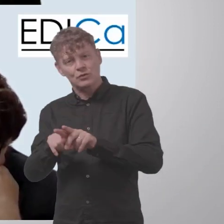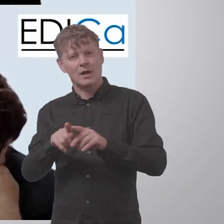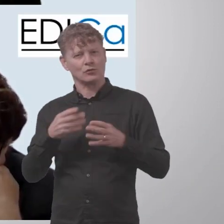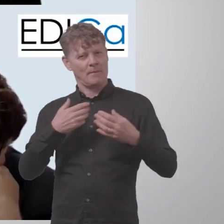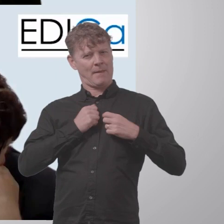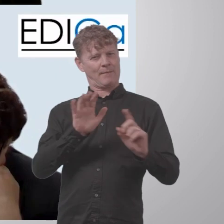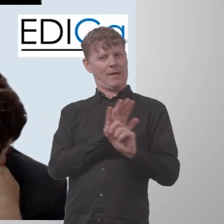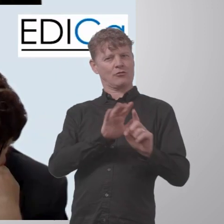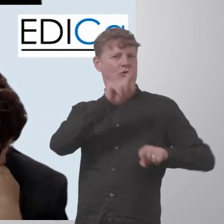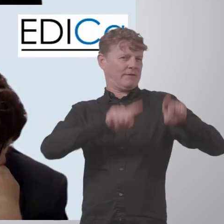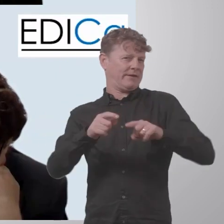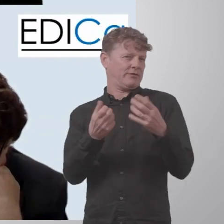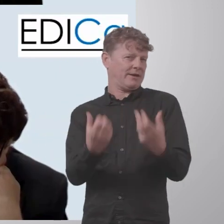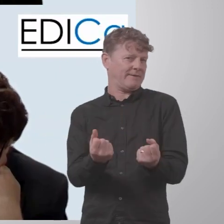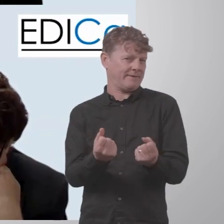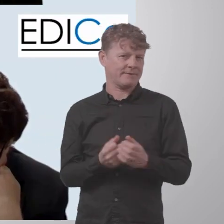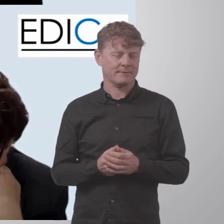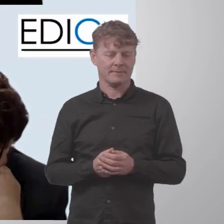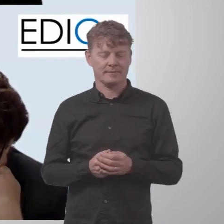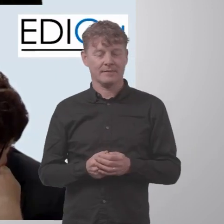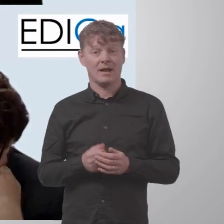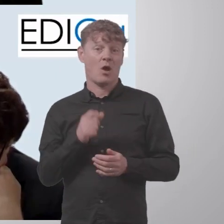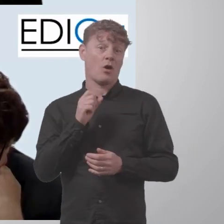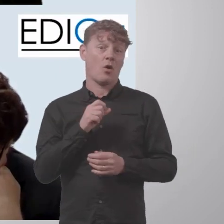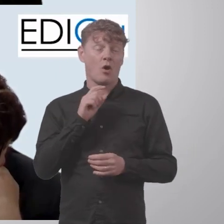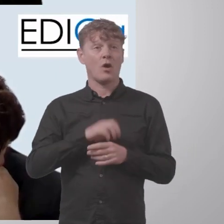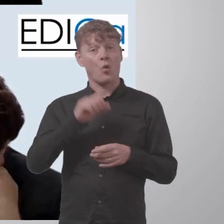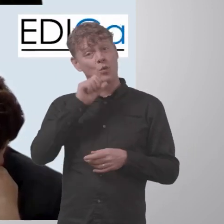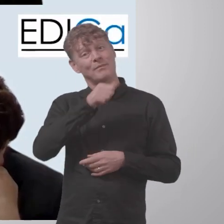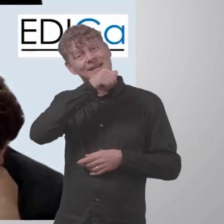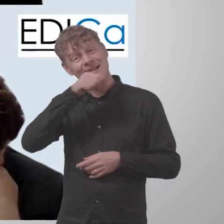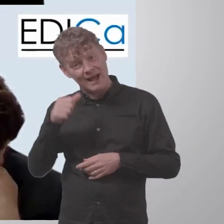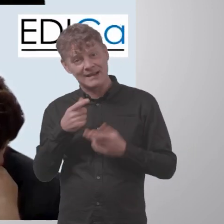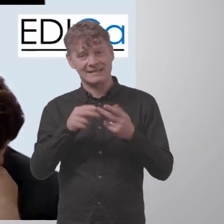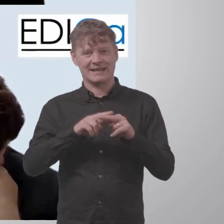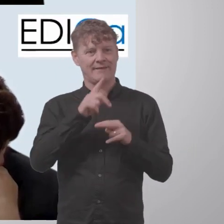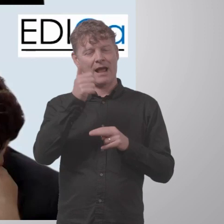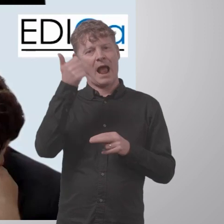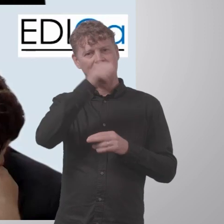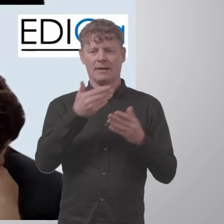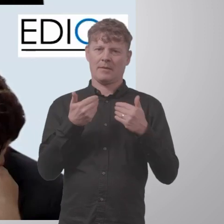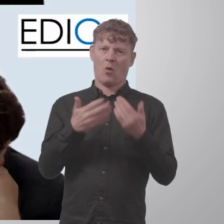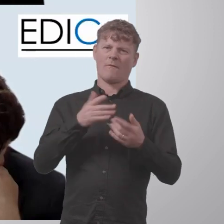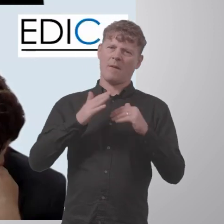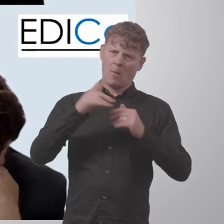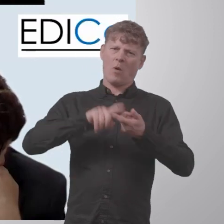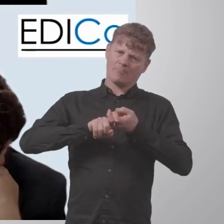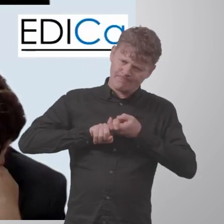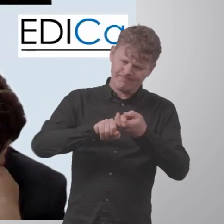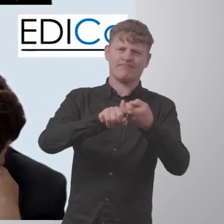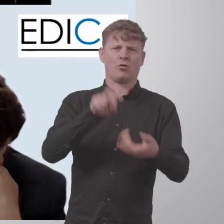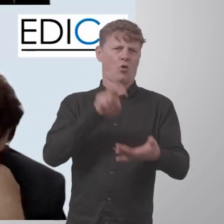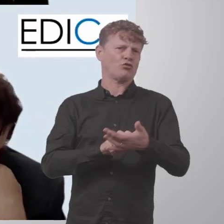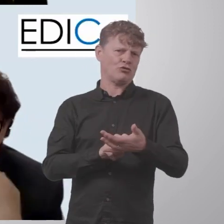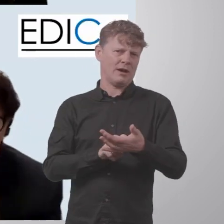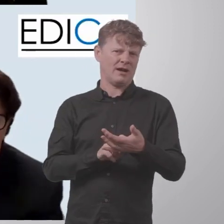would have been nicer if academia didn't rely on people having precarious contracts, because that's the reason I've jumped around from discipline to